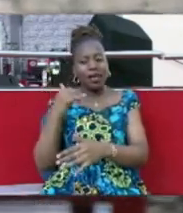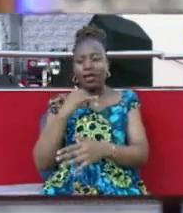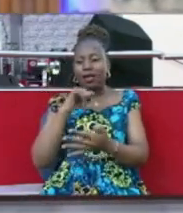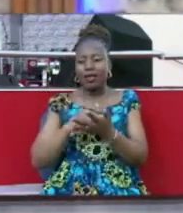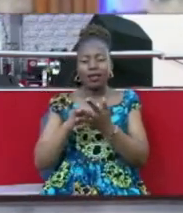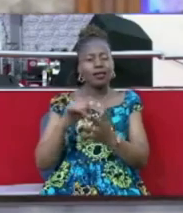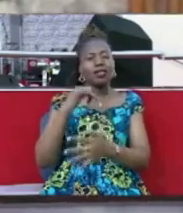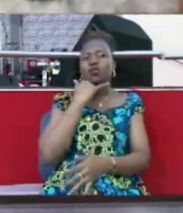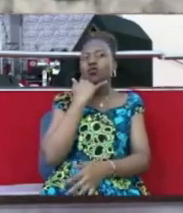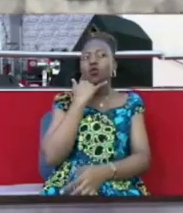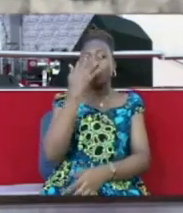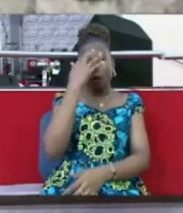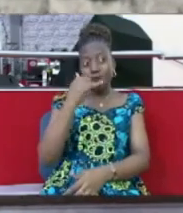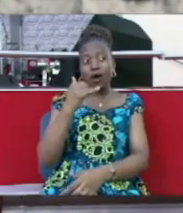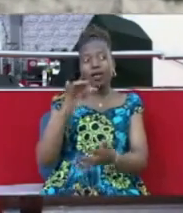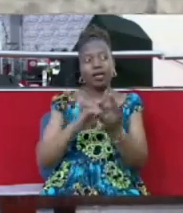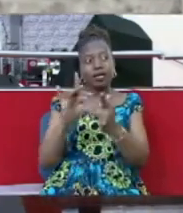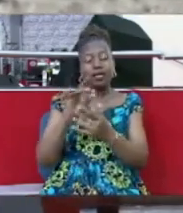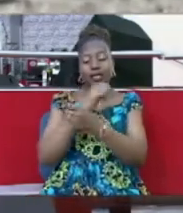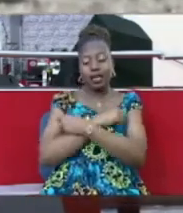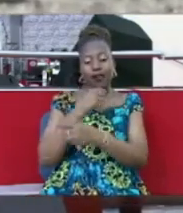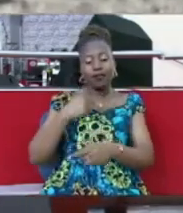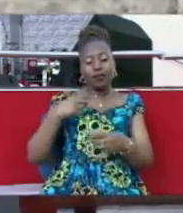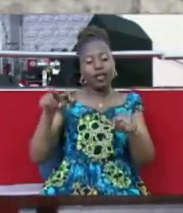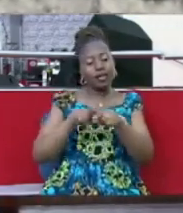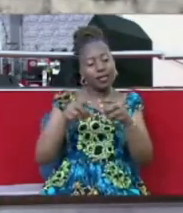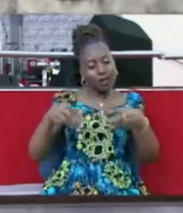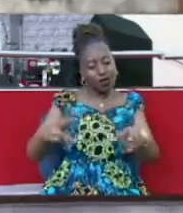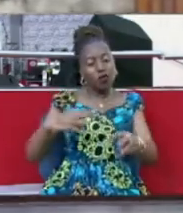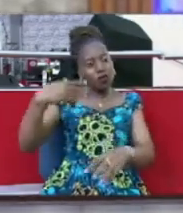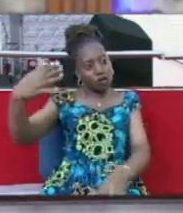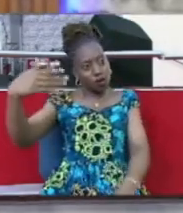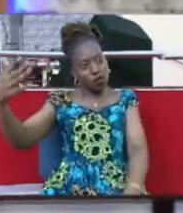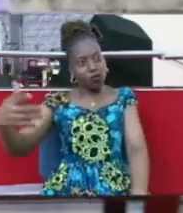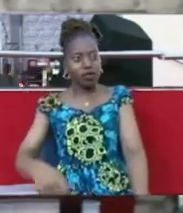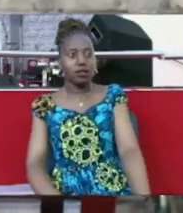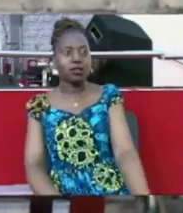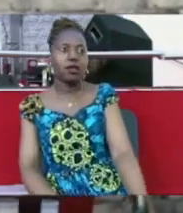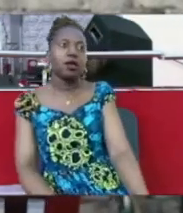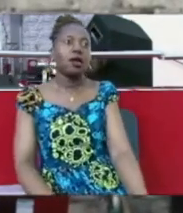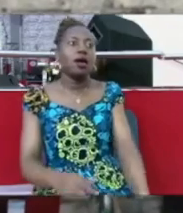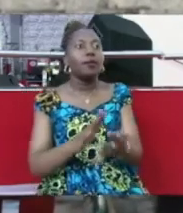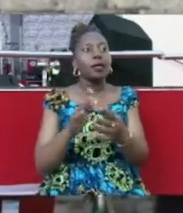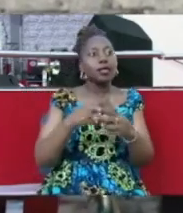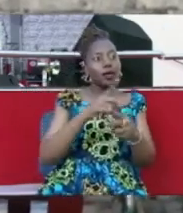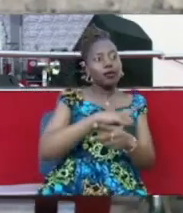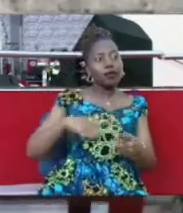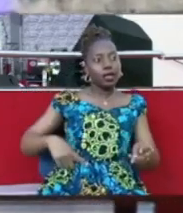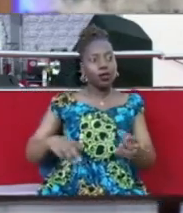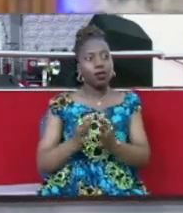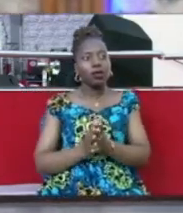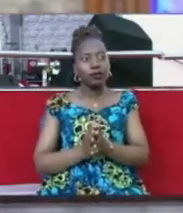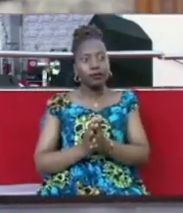hawezi kunipenda leo kuliko lini? He cannot love me today more than yesterday. Praise the name of Jesus. Amen. He is just